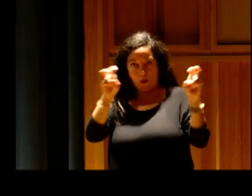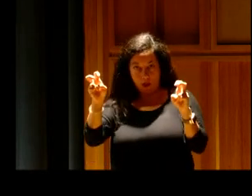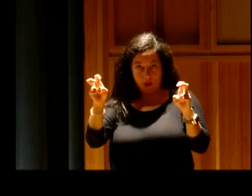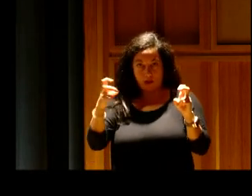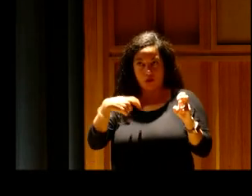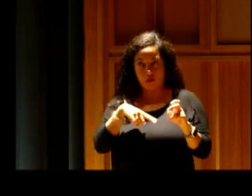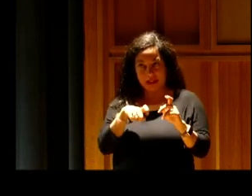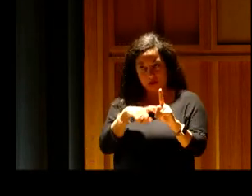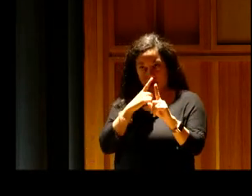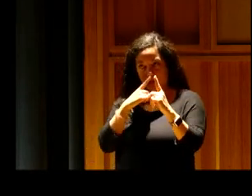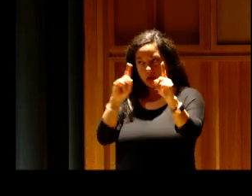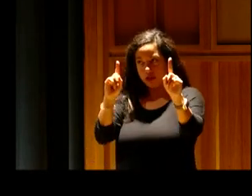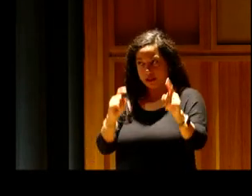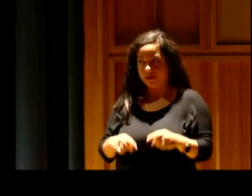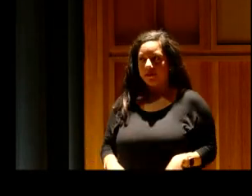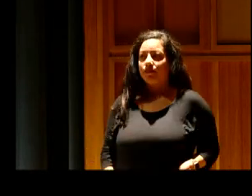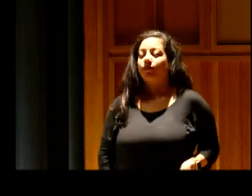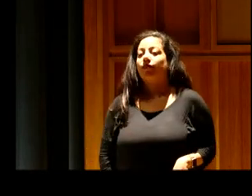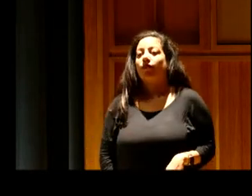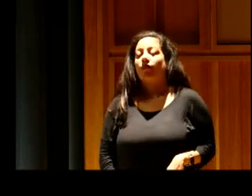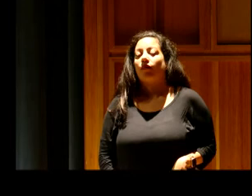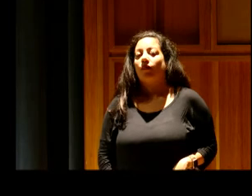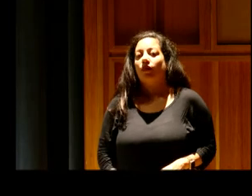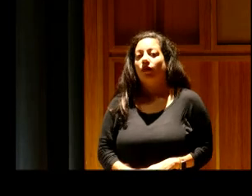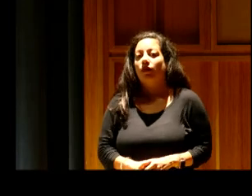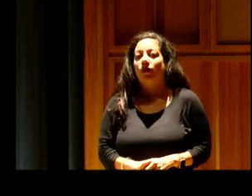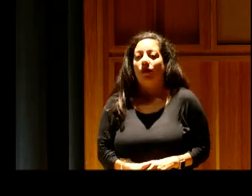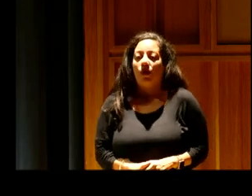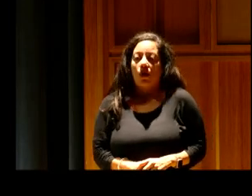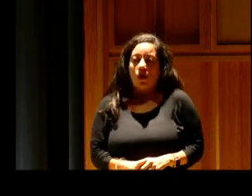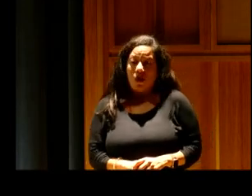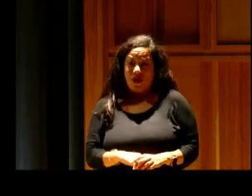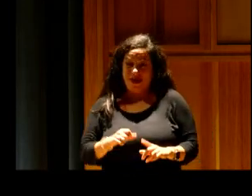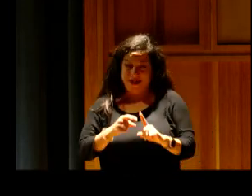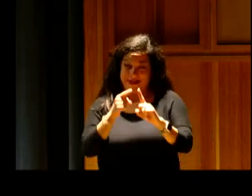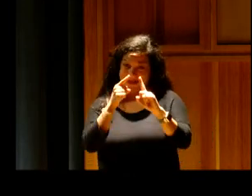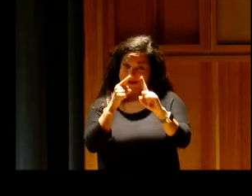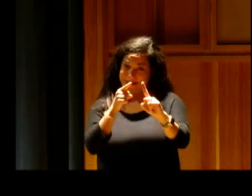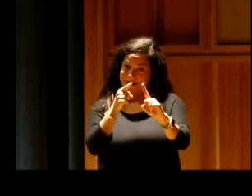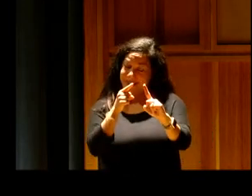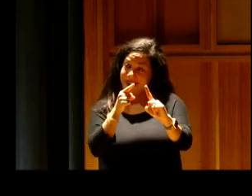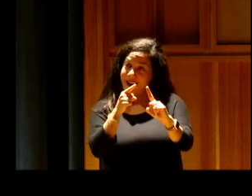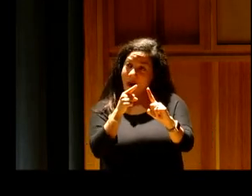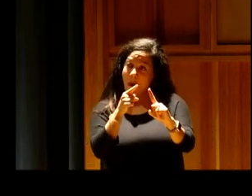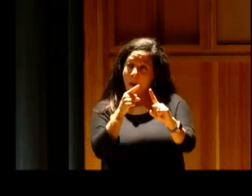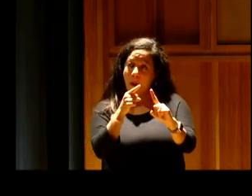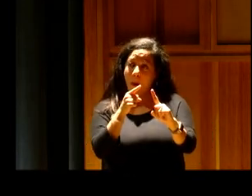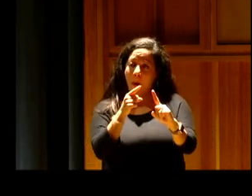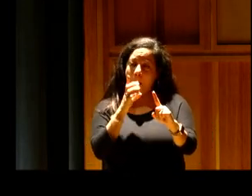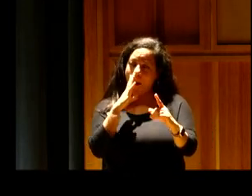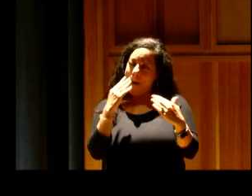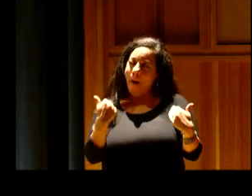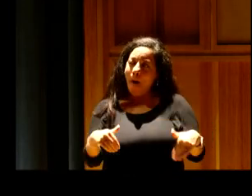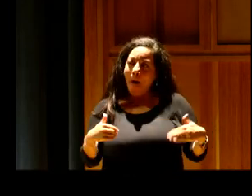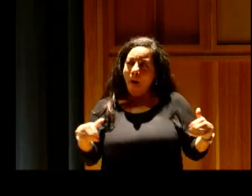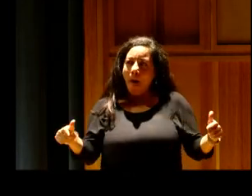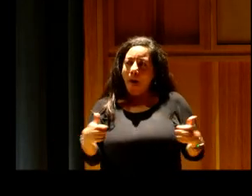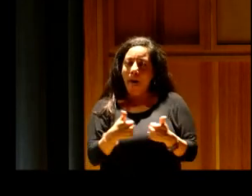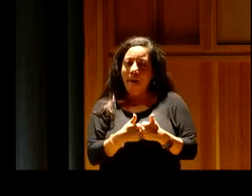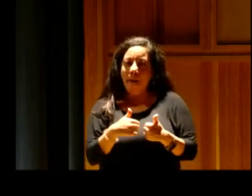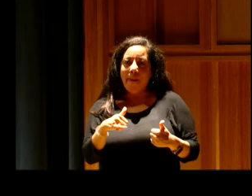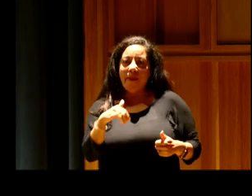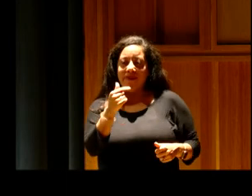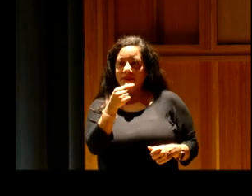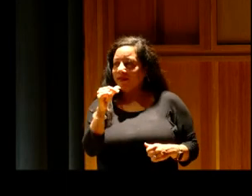get to. Now, staying within this target is going to be quite a challenge. That green